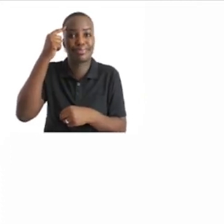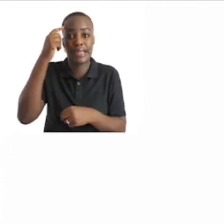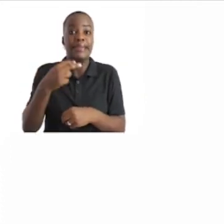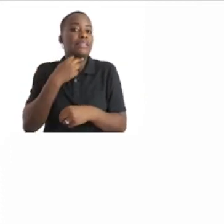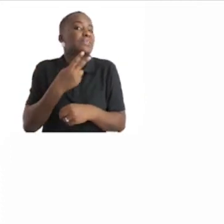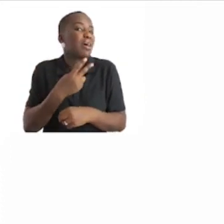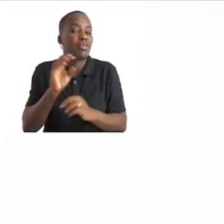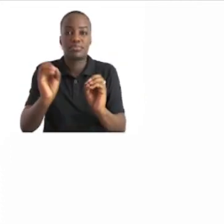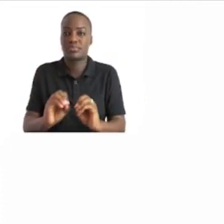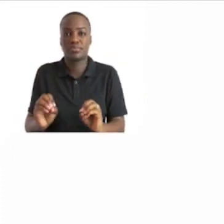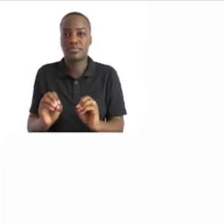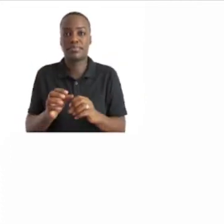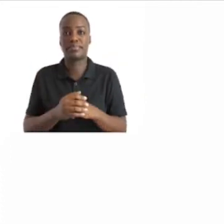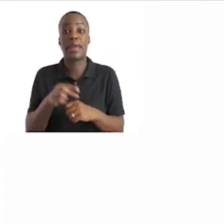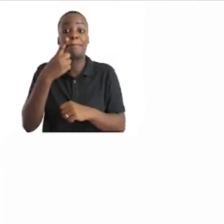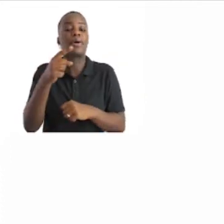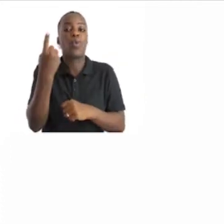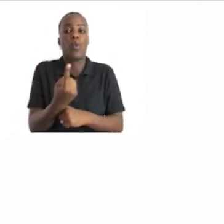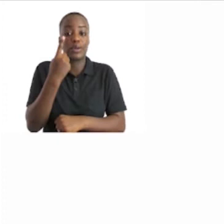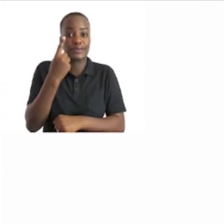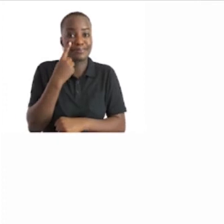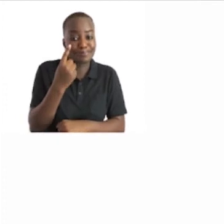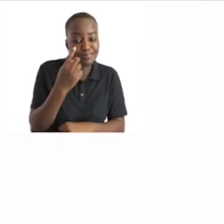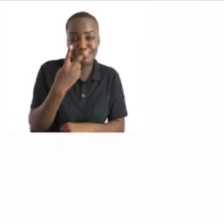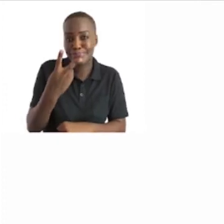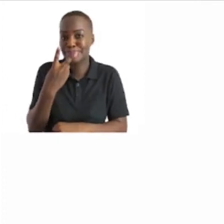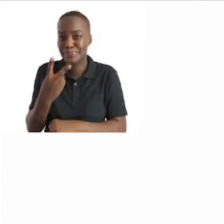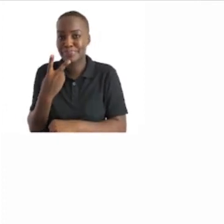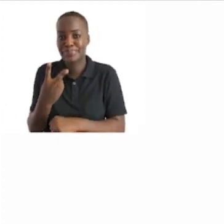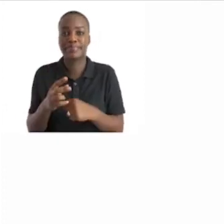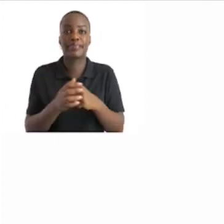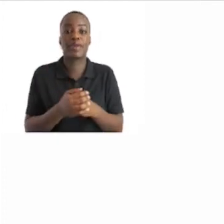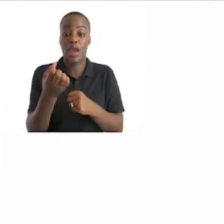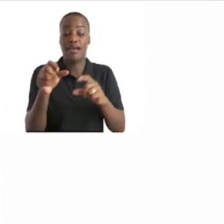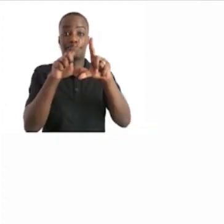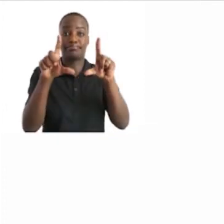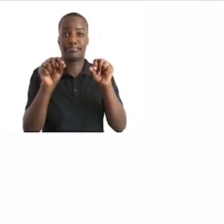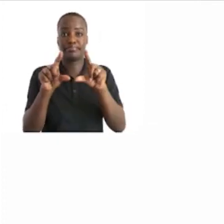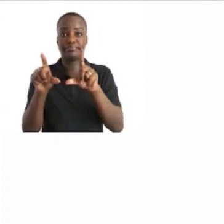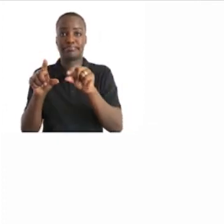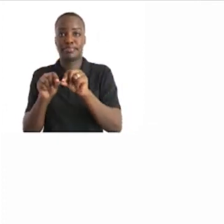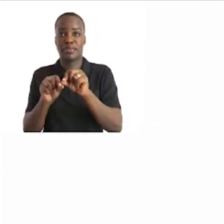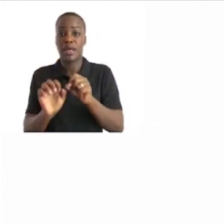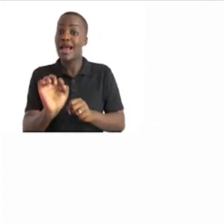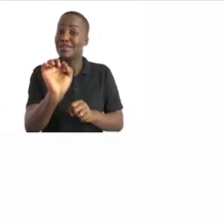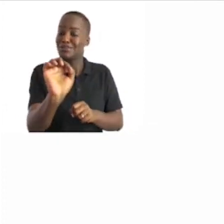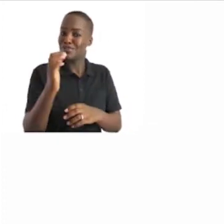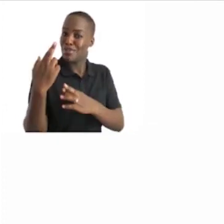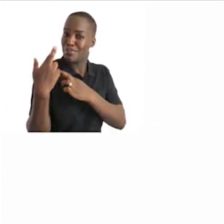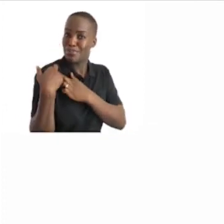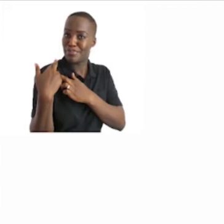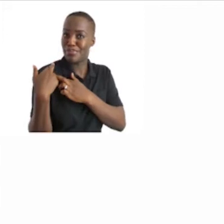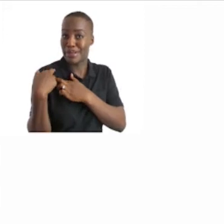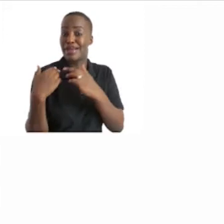sounding them, but rather by seeing them. So we have our bricks here, and it is your job as the